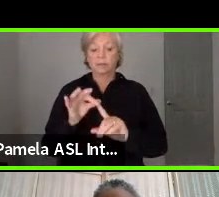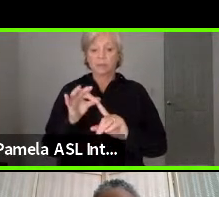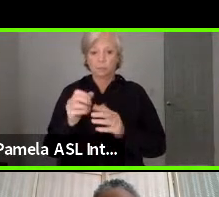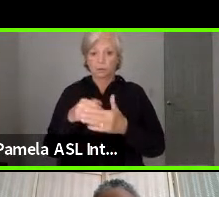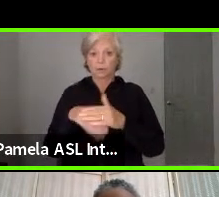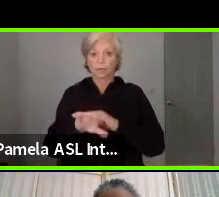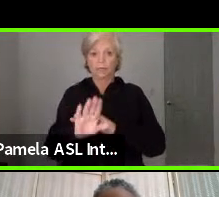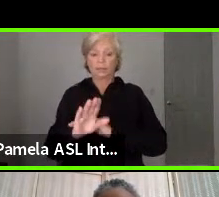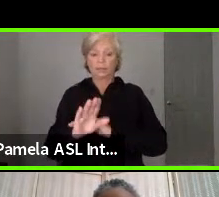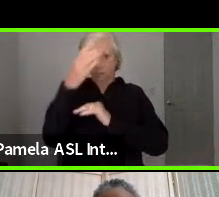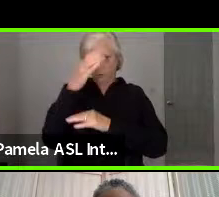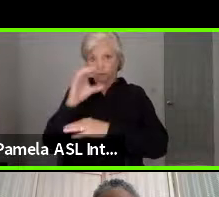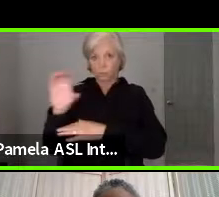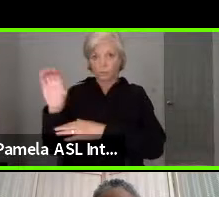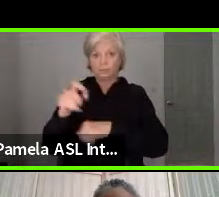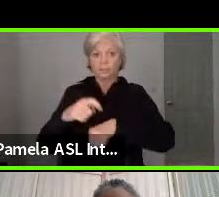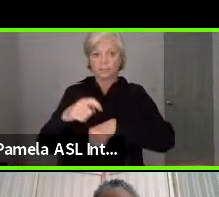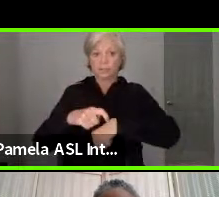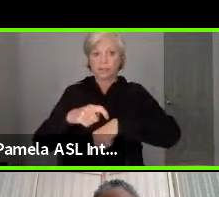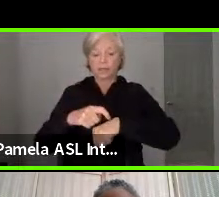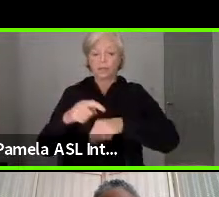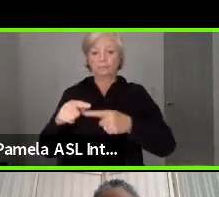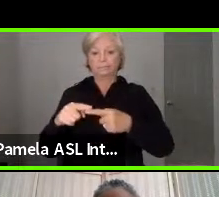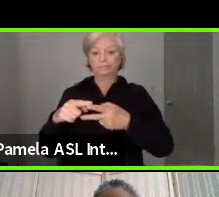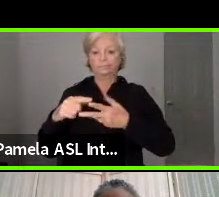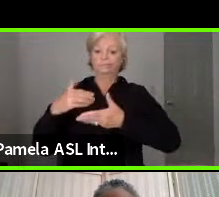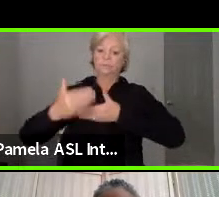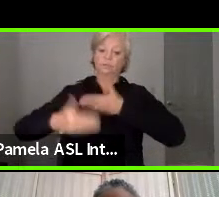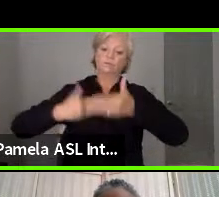and season last year and so forth.